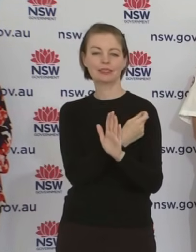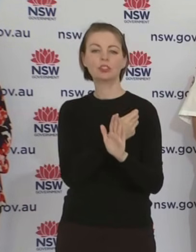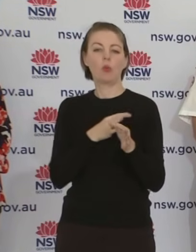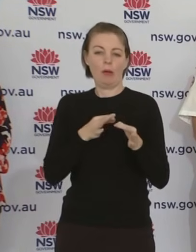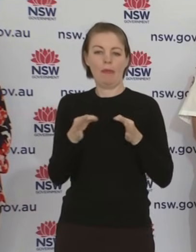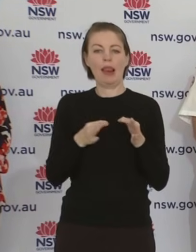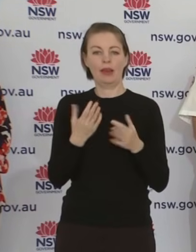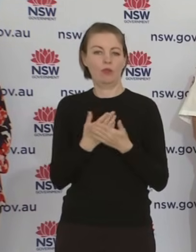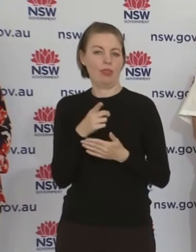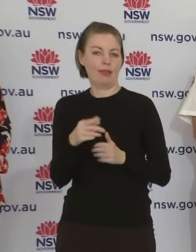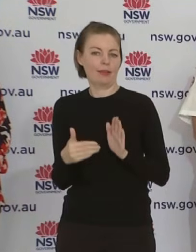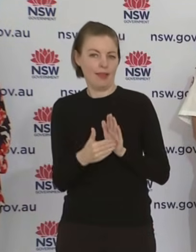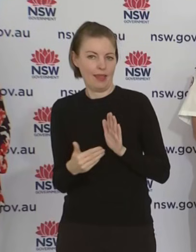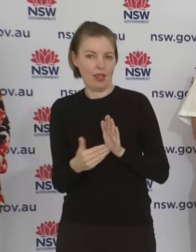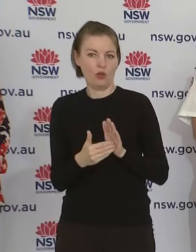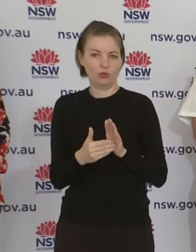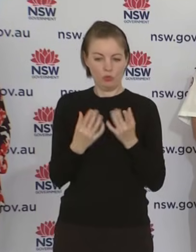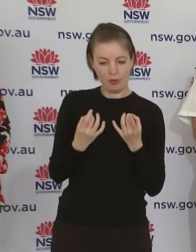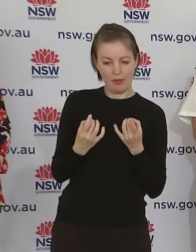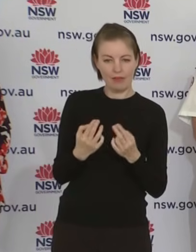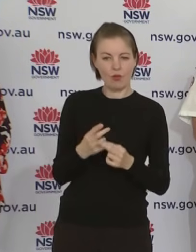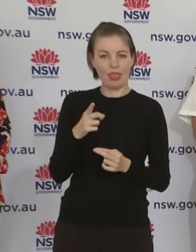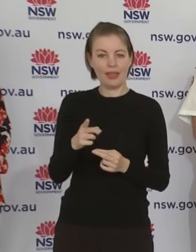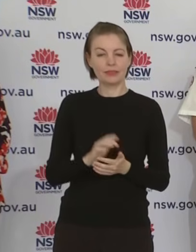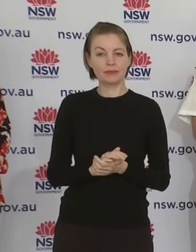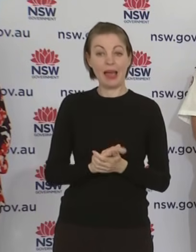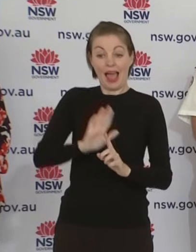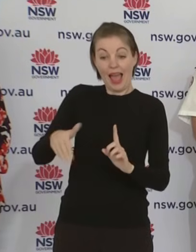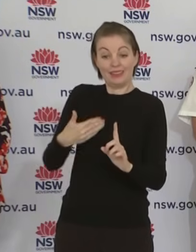in the meantime, you can download that information as much as I understand, and we'll follow up on that.